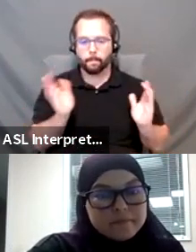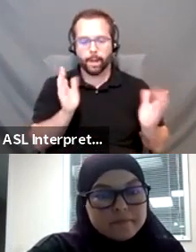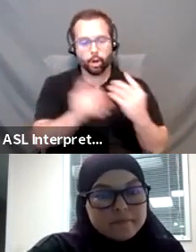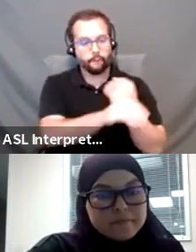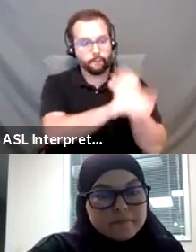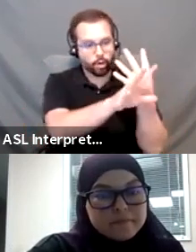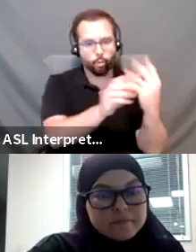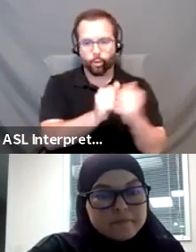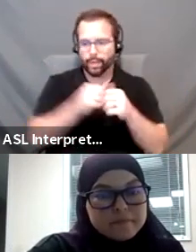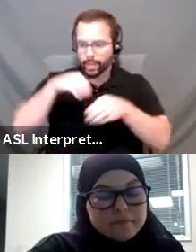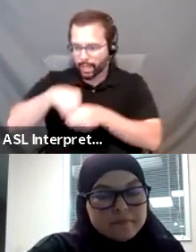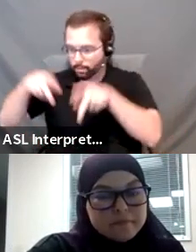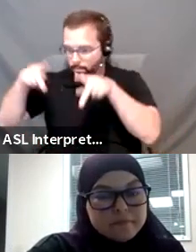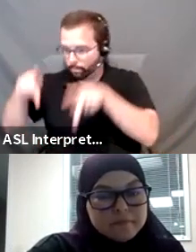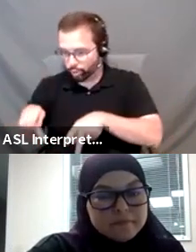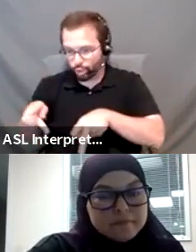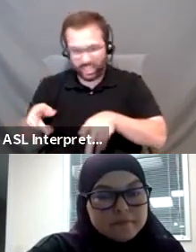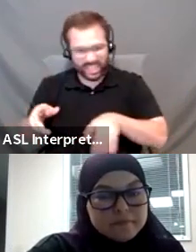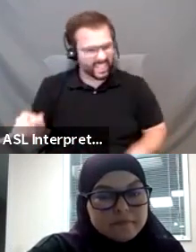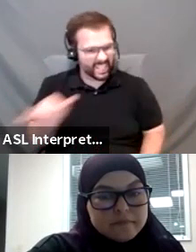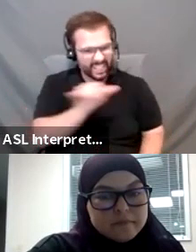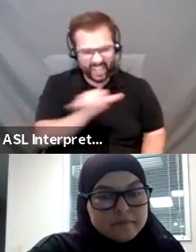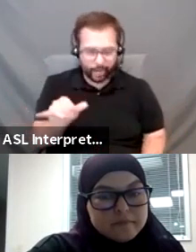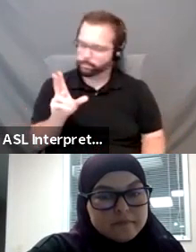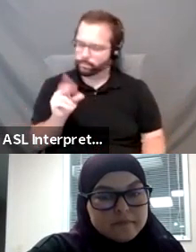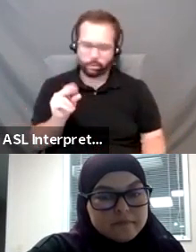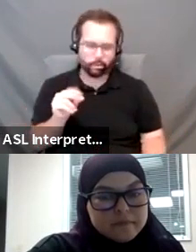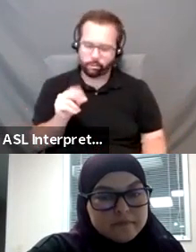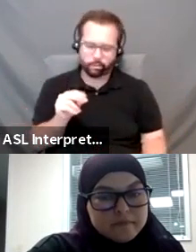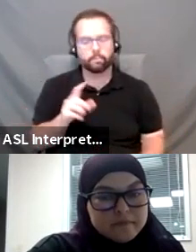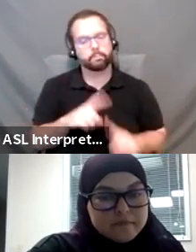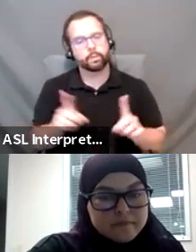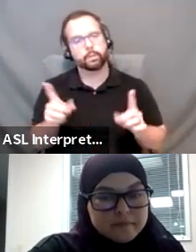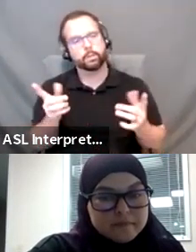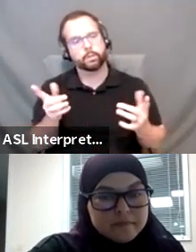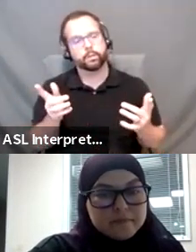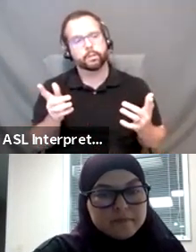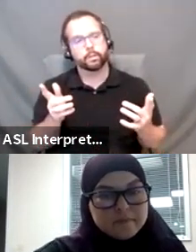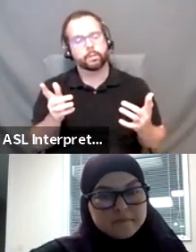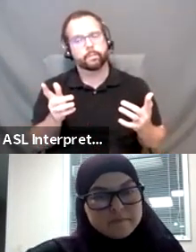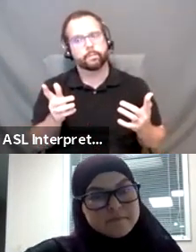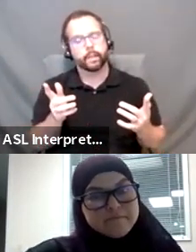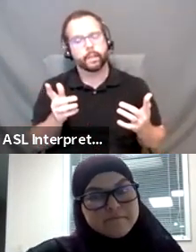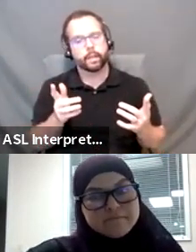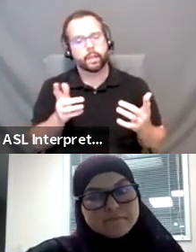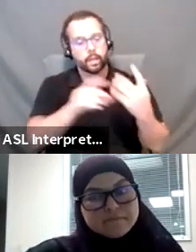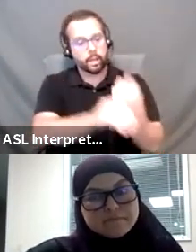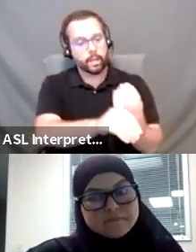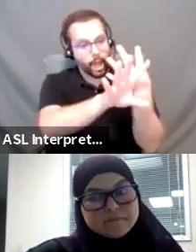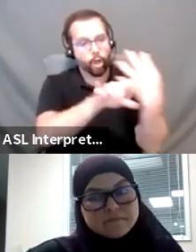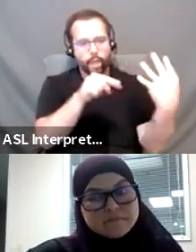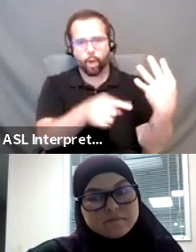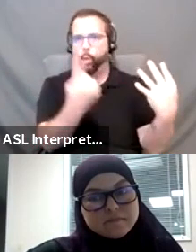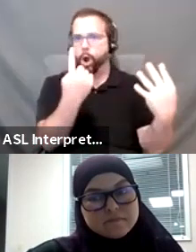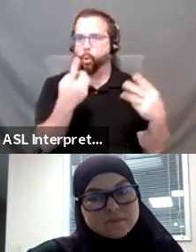but it's still a way that I see when we think about barriers to independence, and one of that